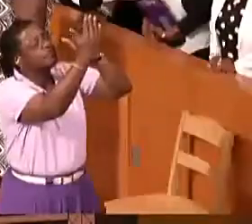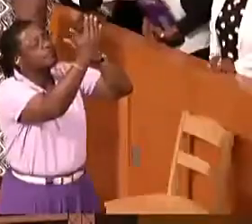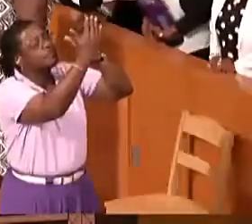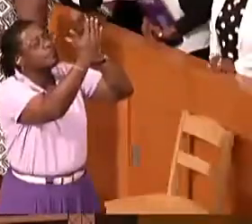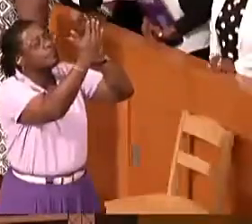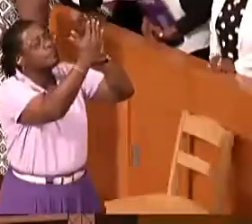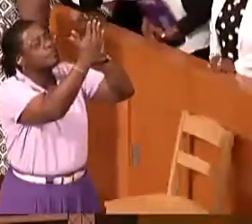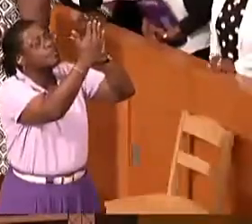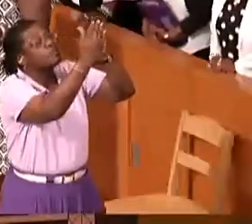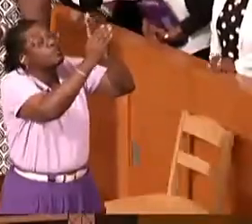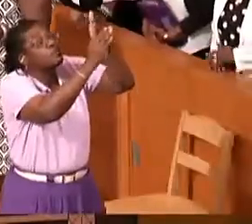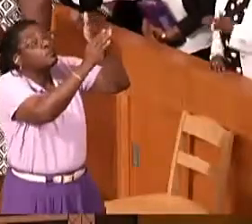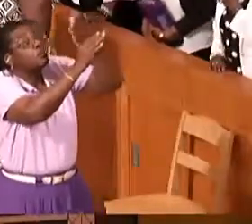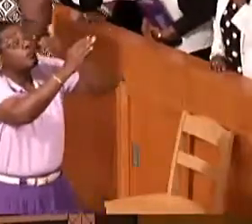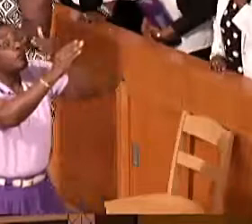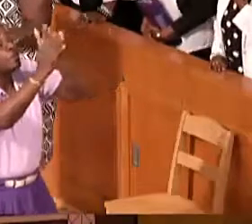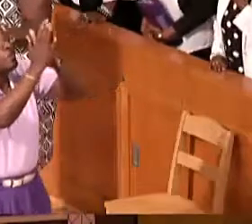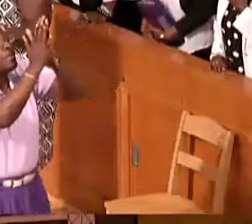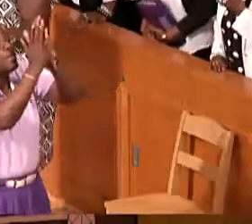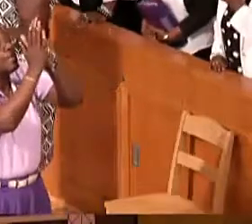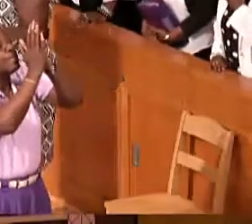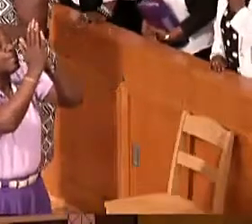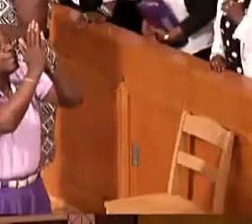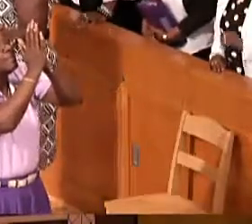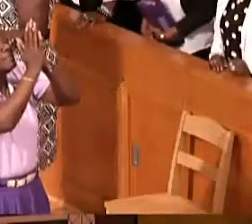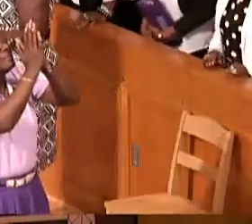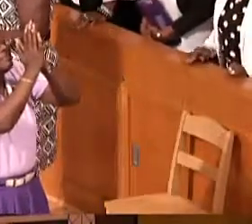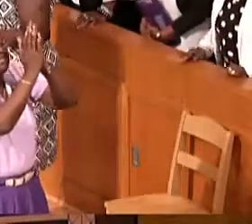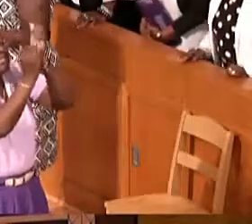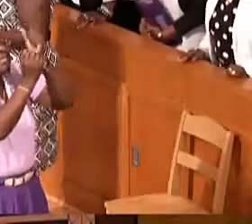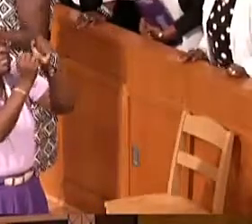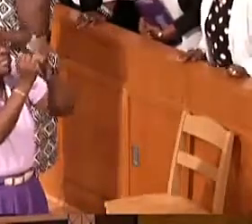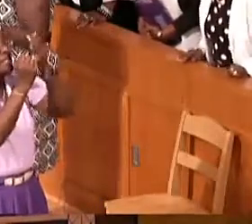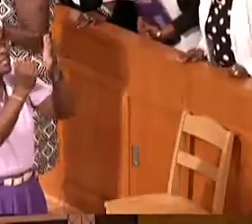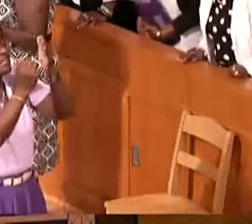And before we ask you anything, we thank you for everything.